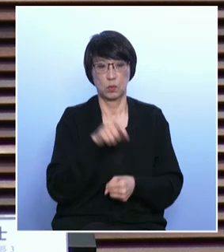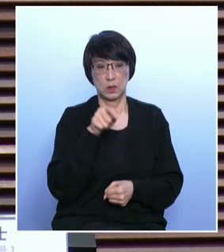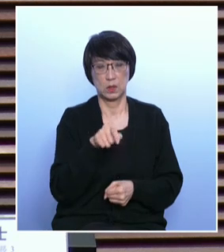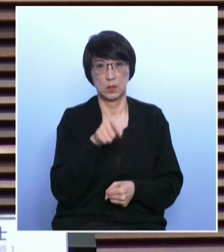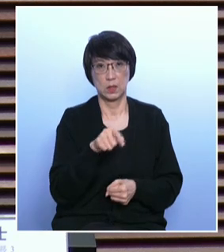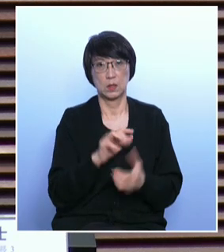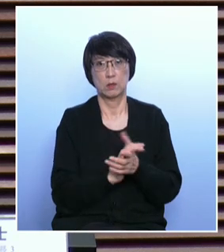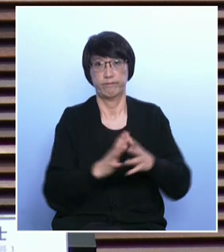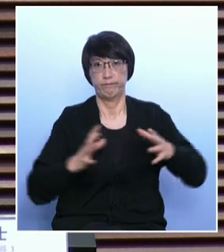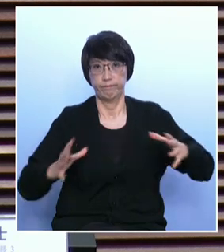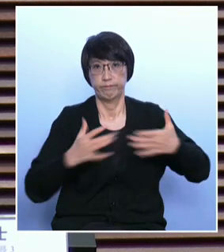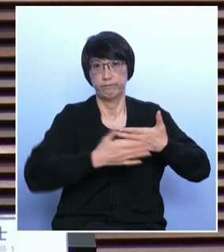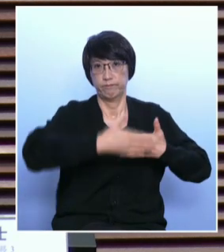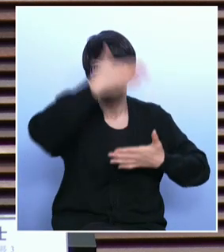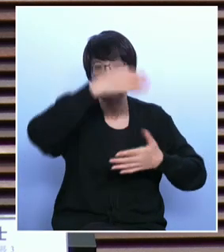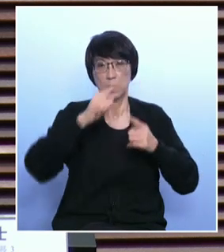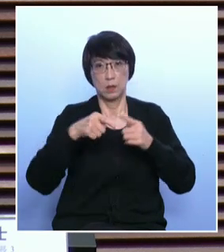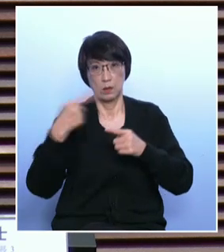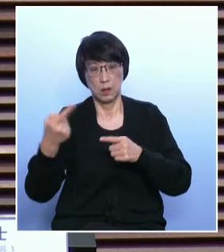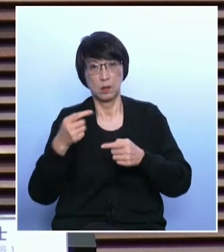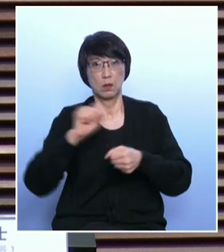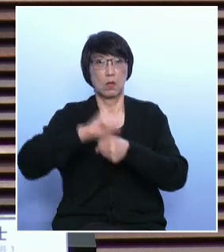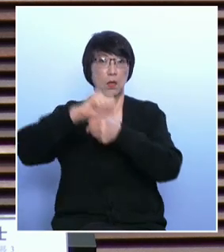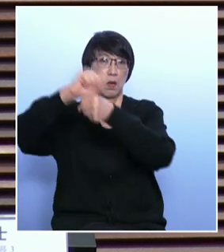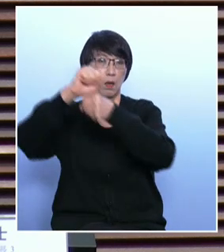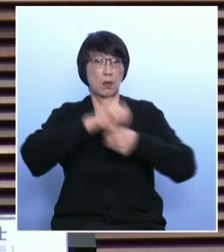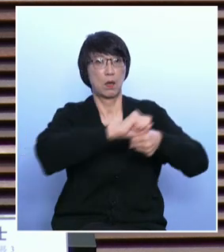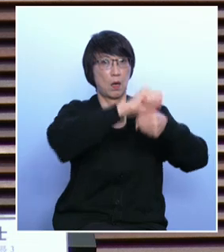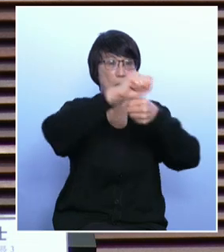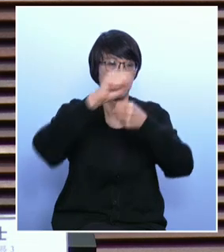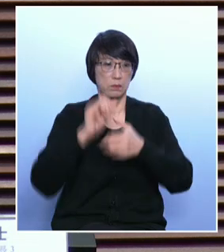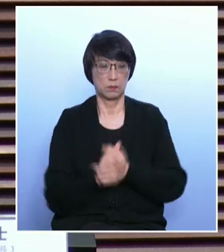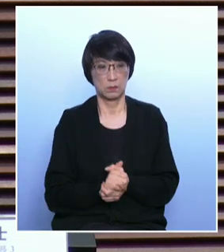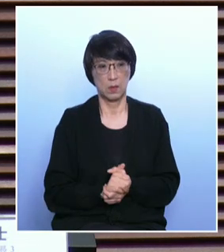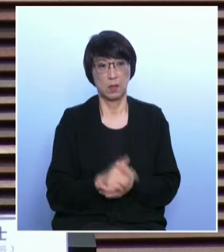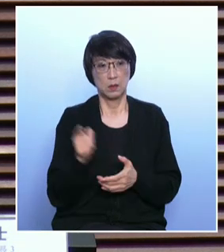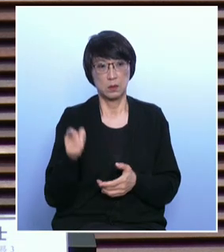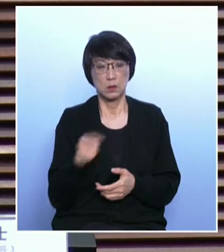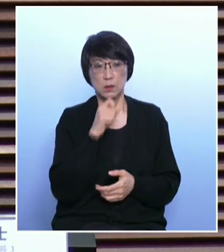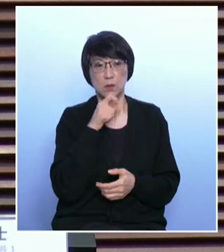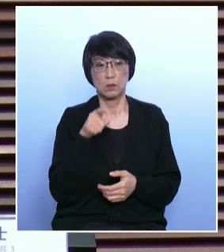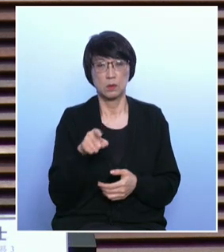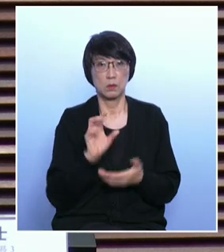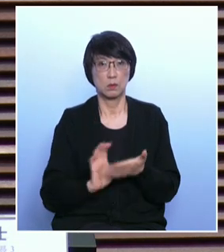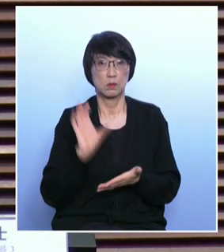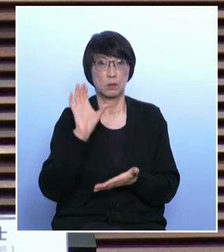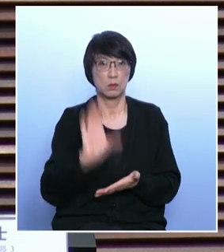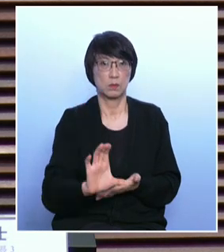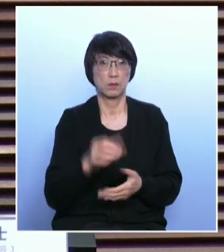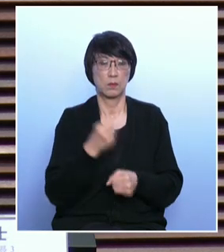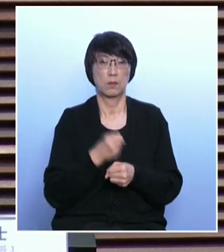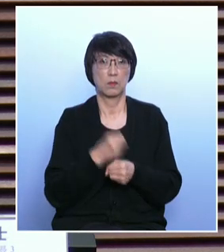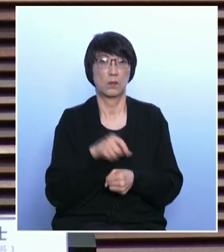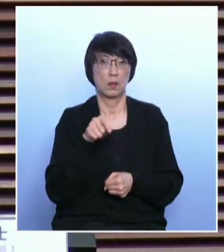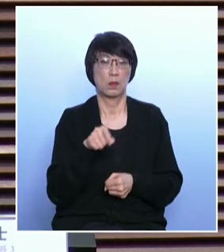Some funds were set aside for the expansion project. There are still a series of expansion projects, so